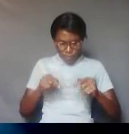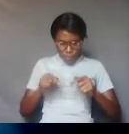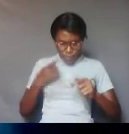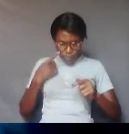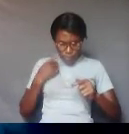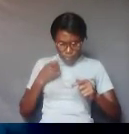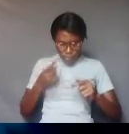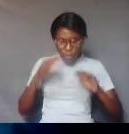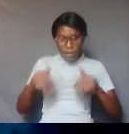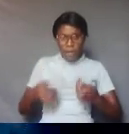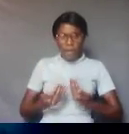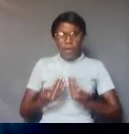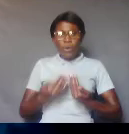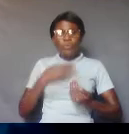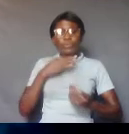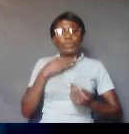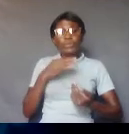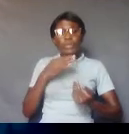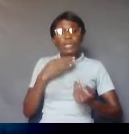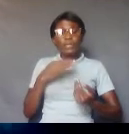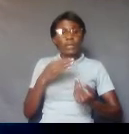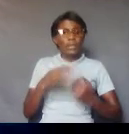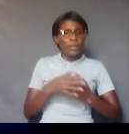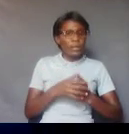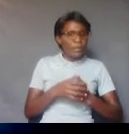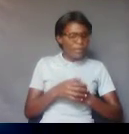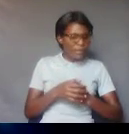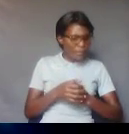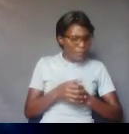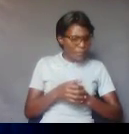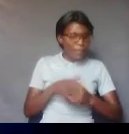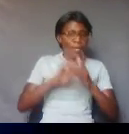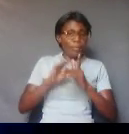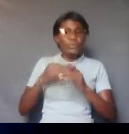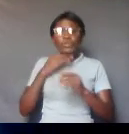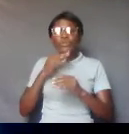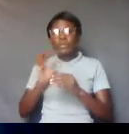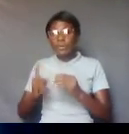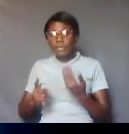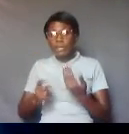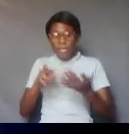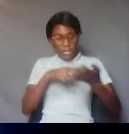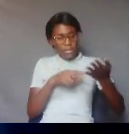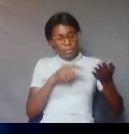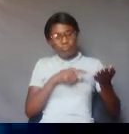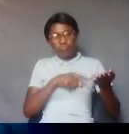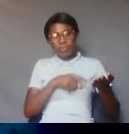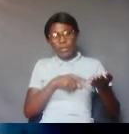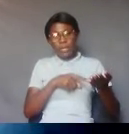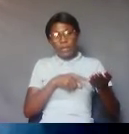the text are we trying to talk about, and where we start to ask some of the